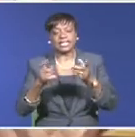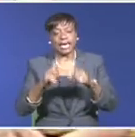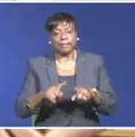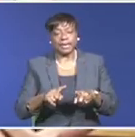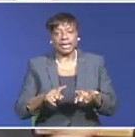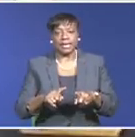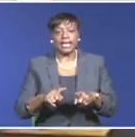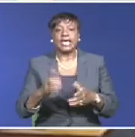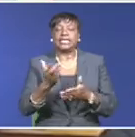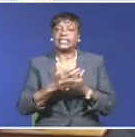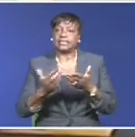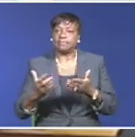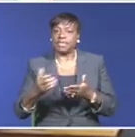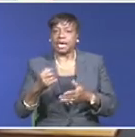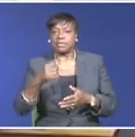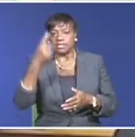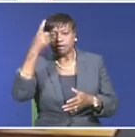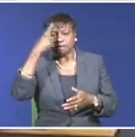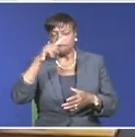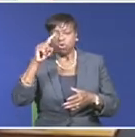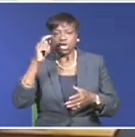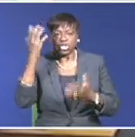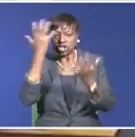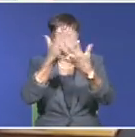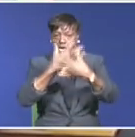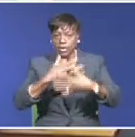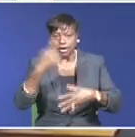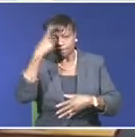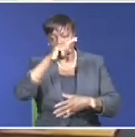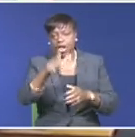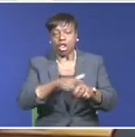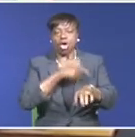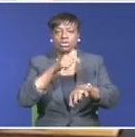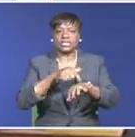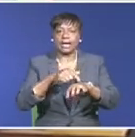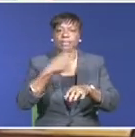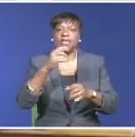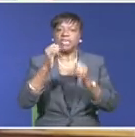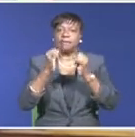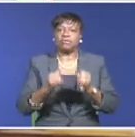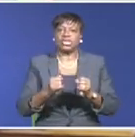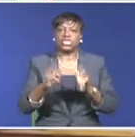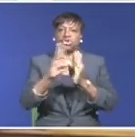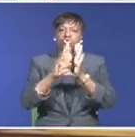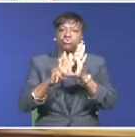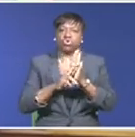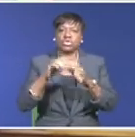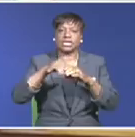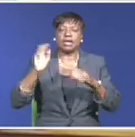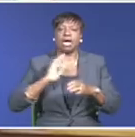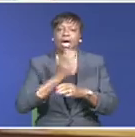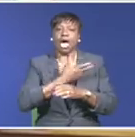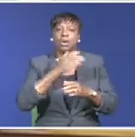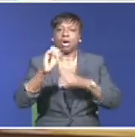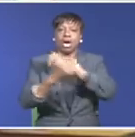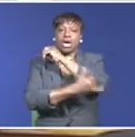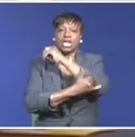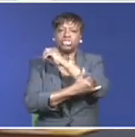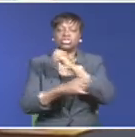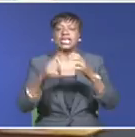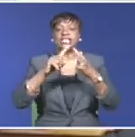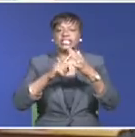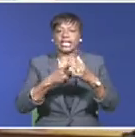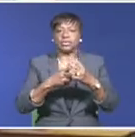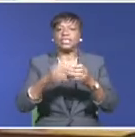been foreshadowing for a long time, because the immigration rules in our country started with independence, essentially,